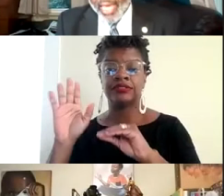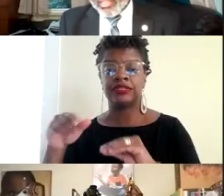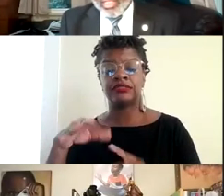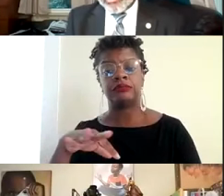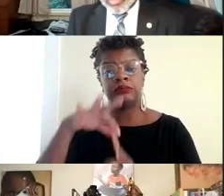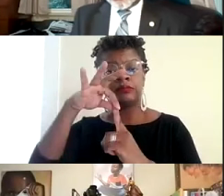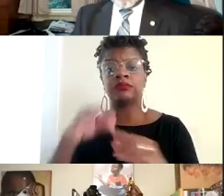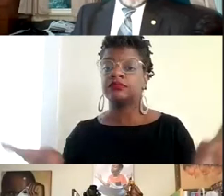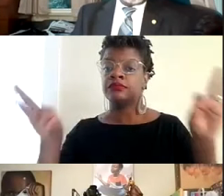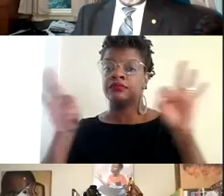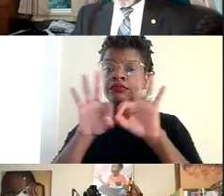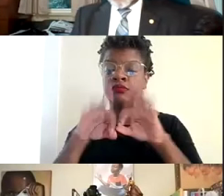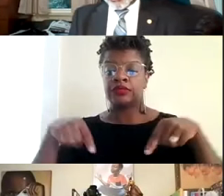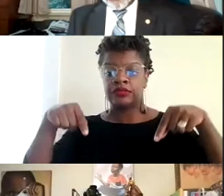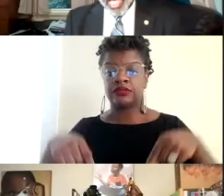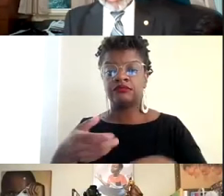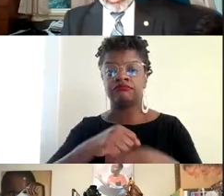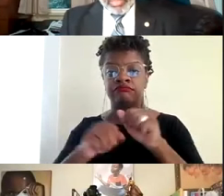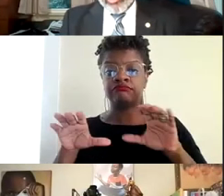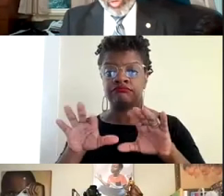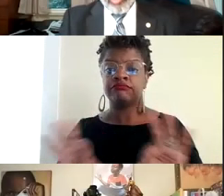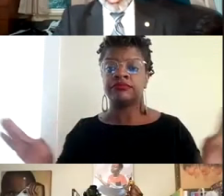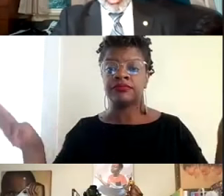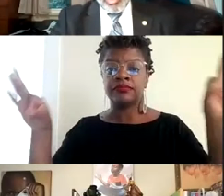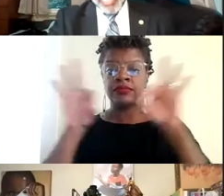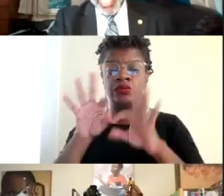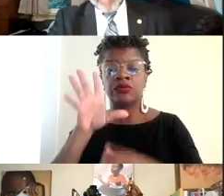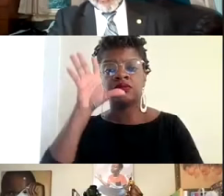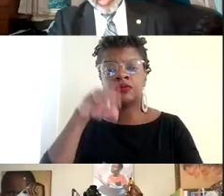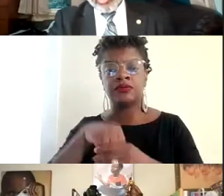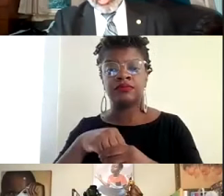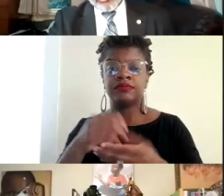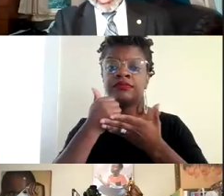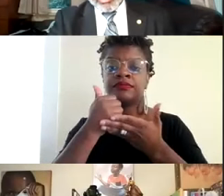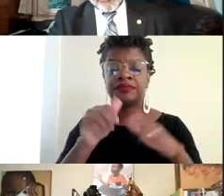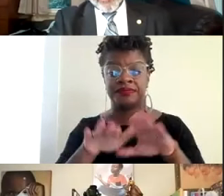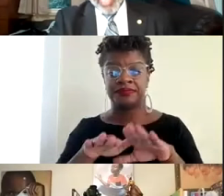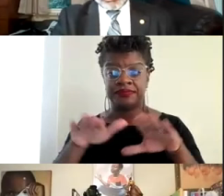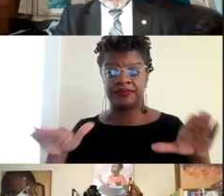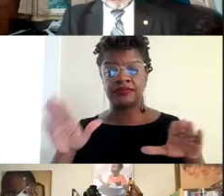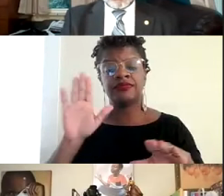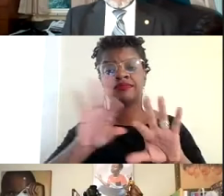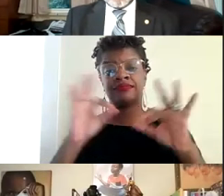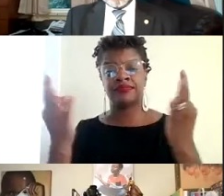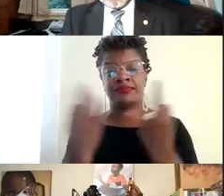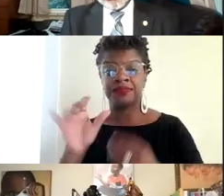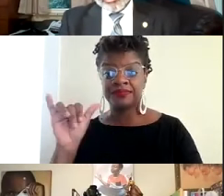we're engaged in the most important work we could possibly do on behalf of our children and their